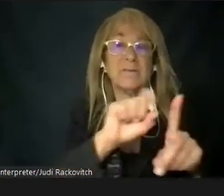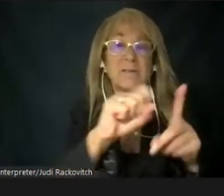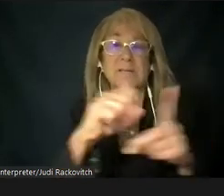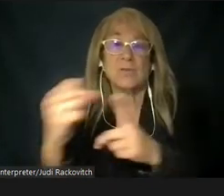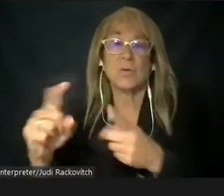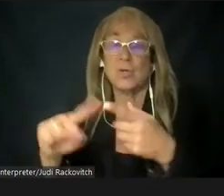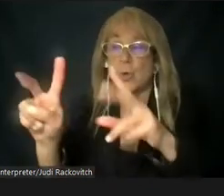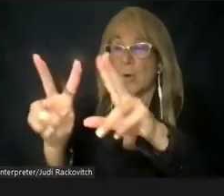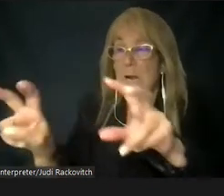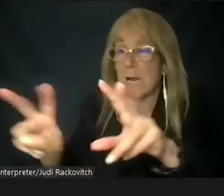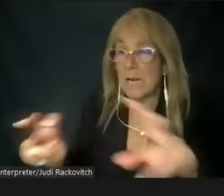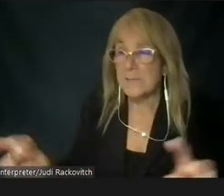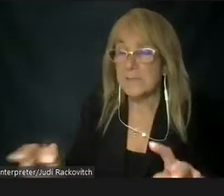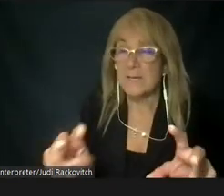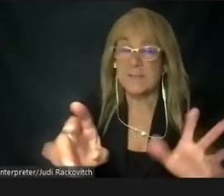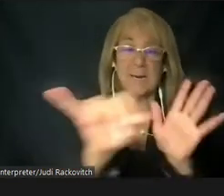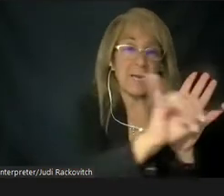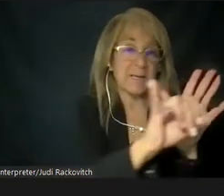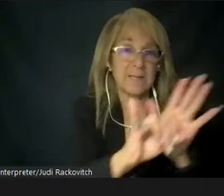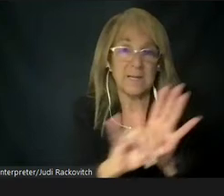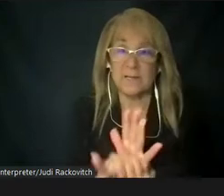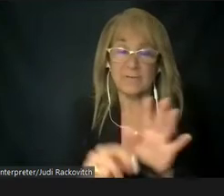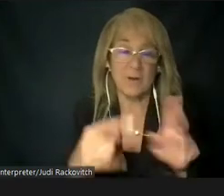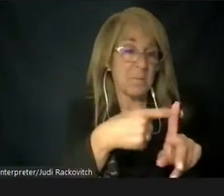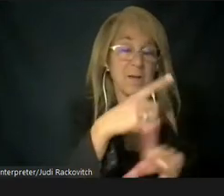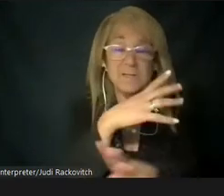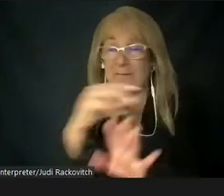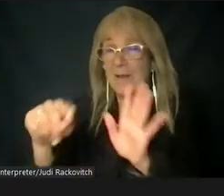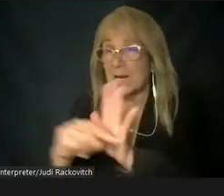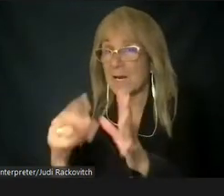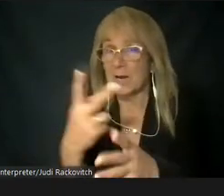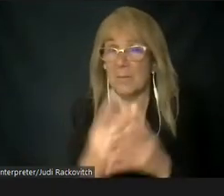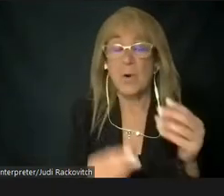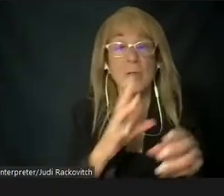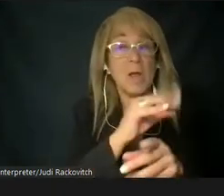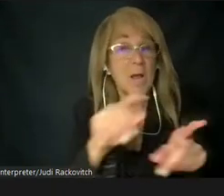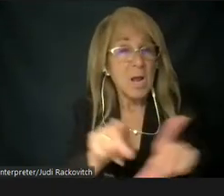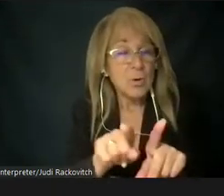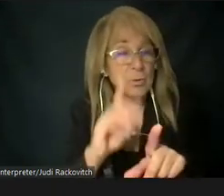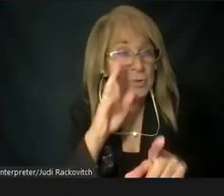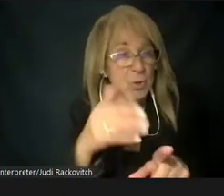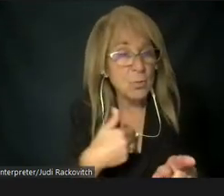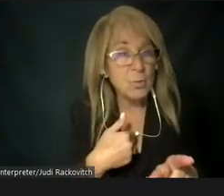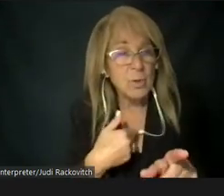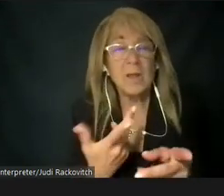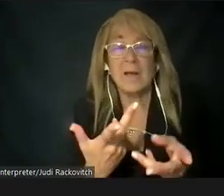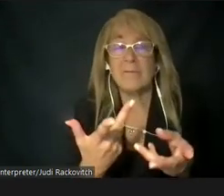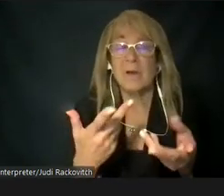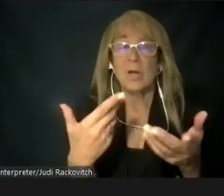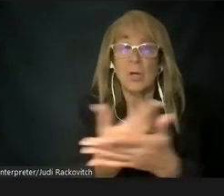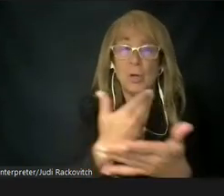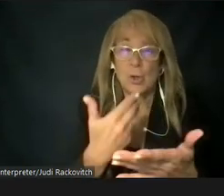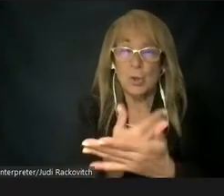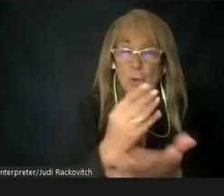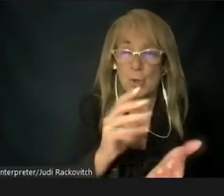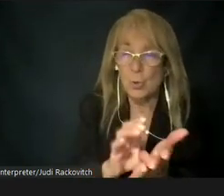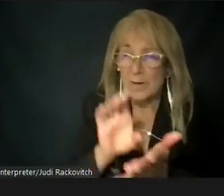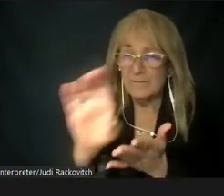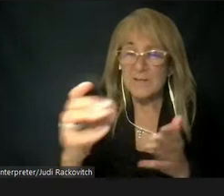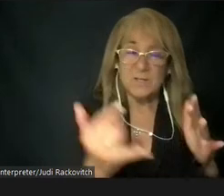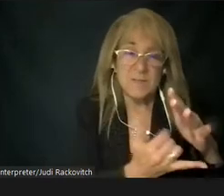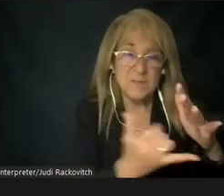identify the range of effects, positive or negative. And there would be creation of a new revenue stream for investment in subways, buses, and rail.